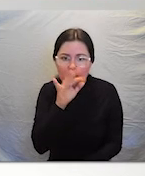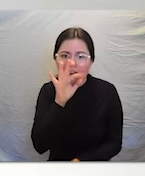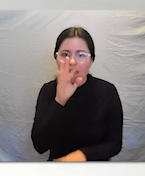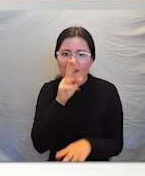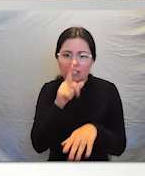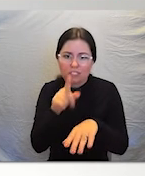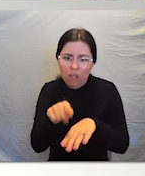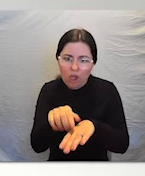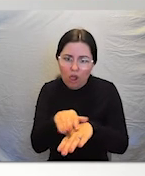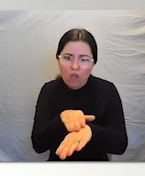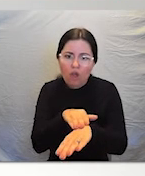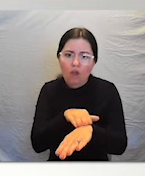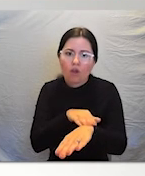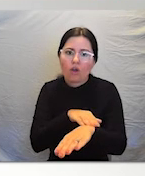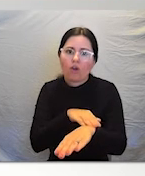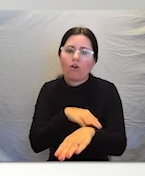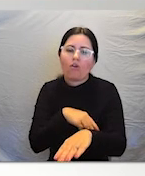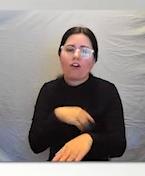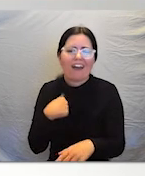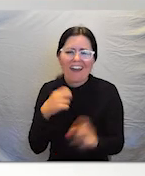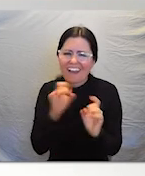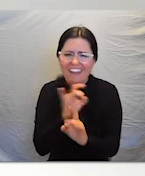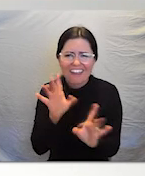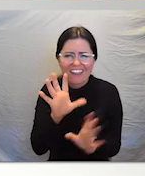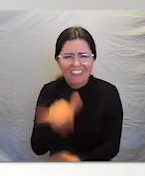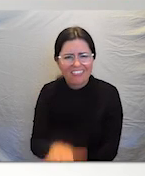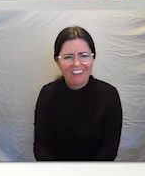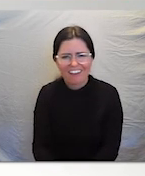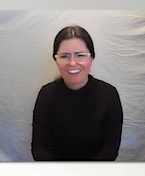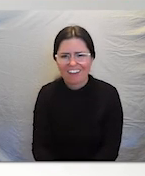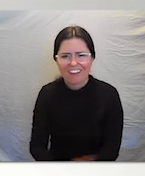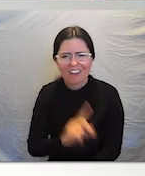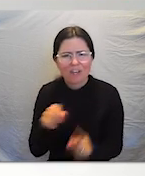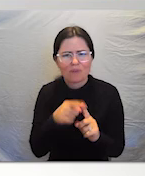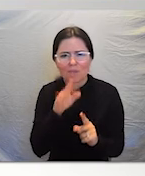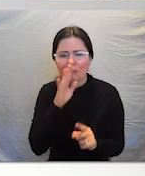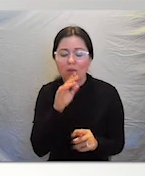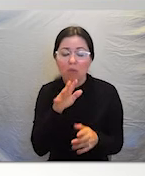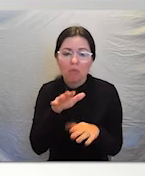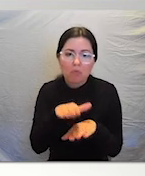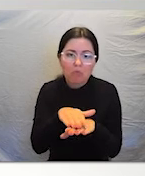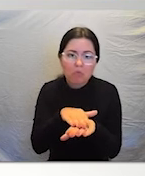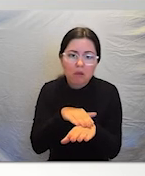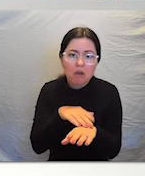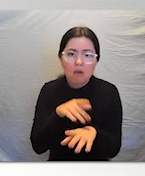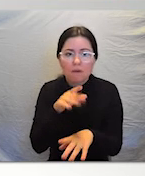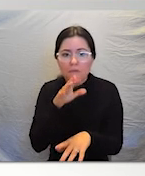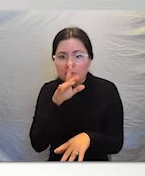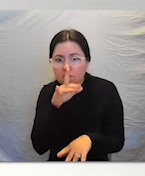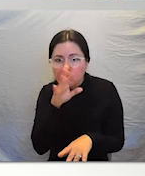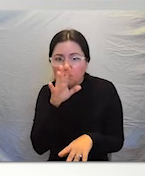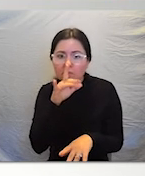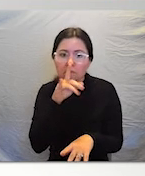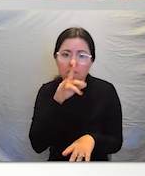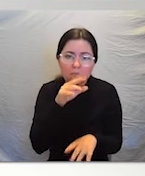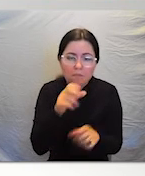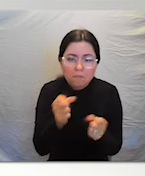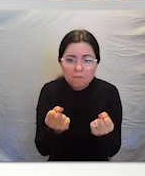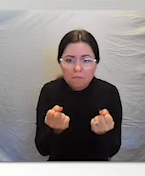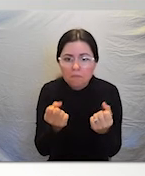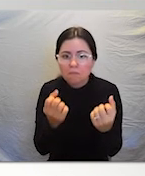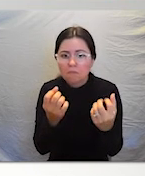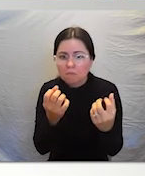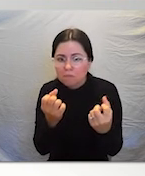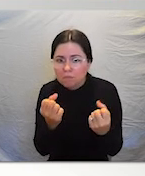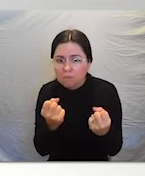hate. I hate it when people talk to me like I'm slow. So I show